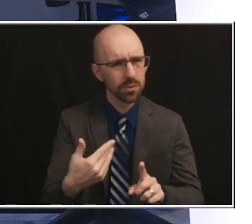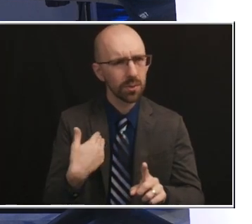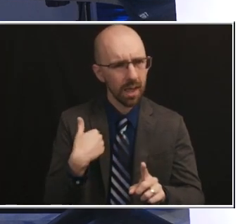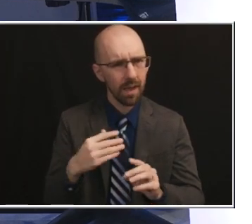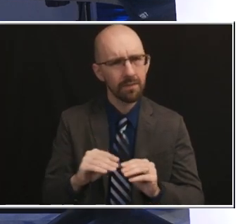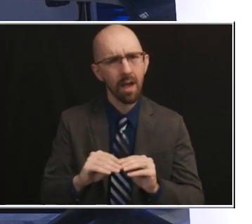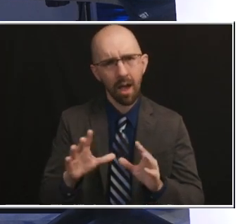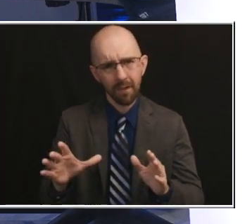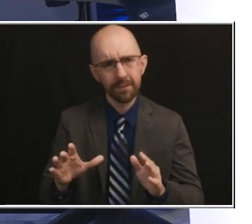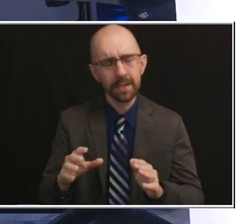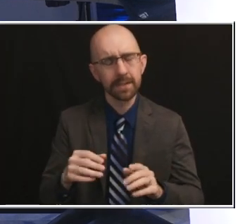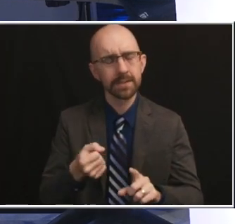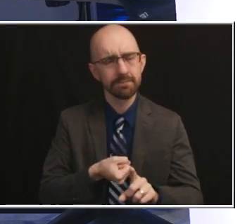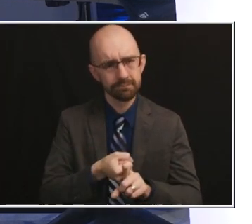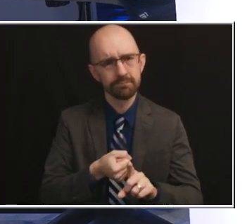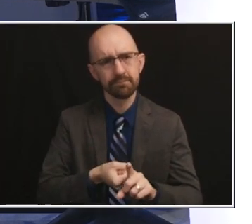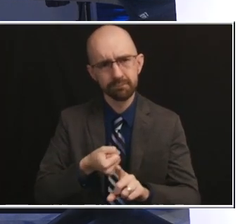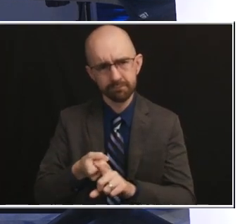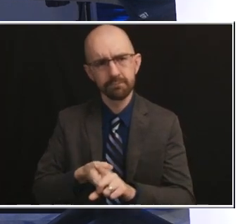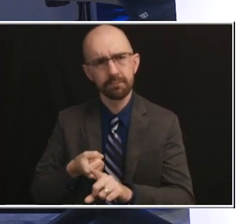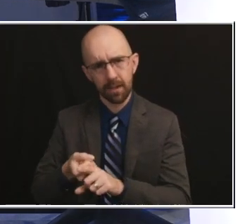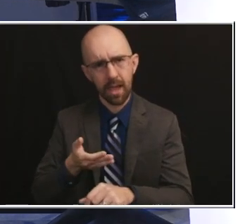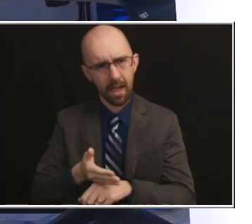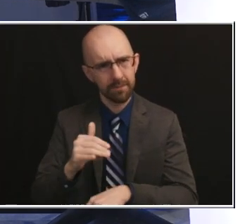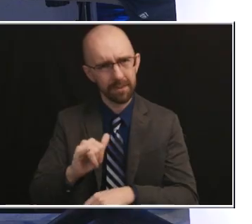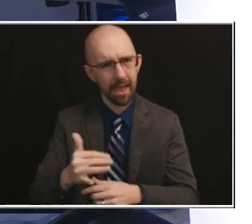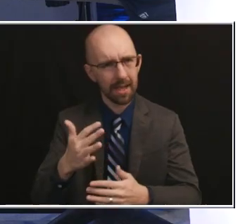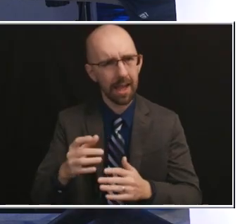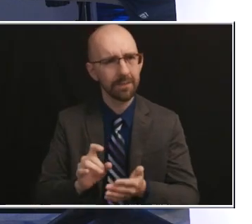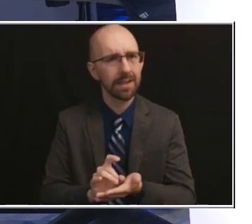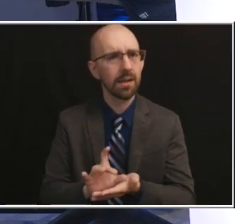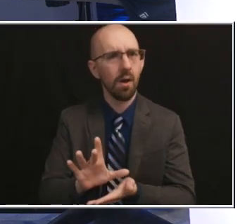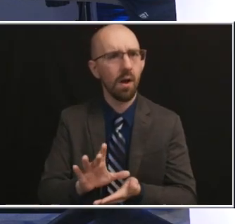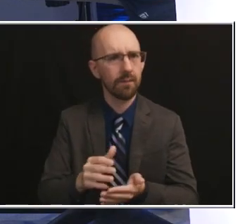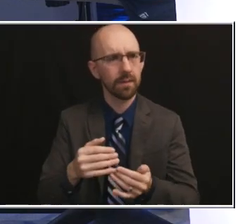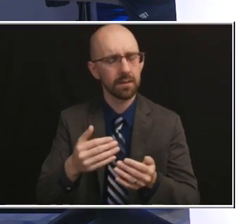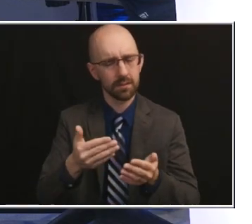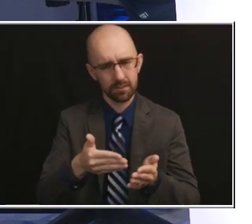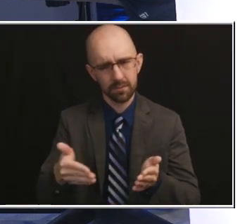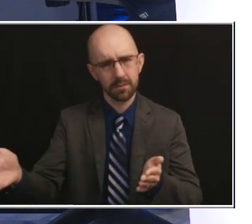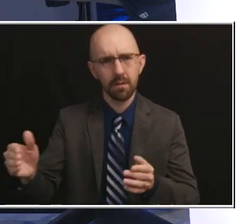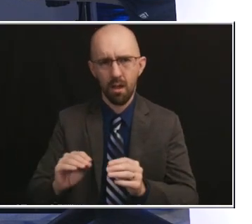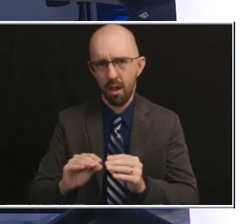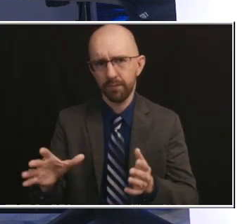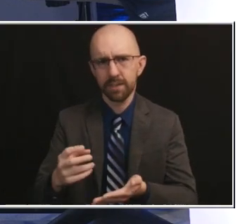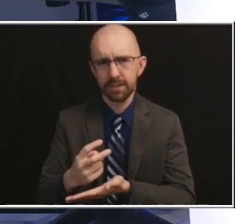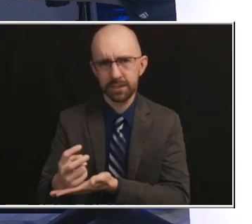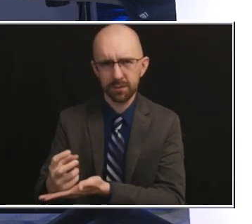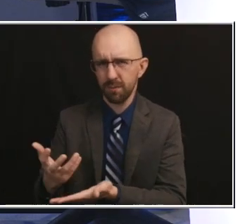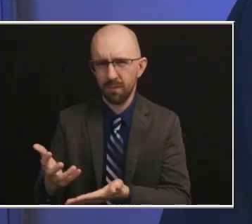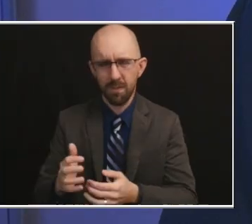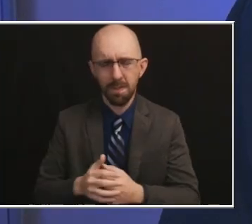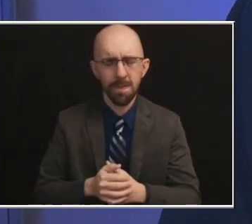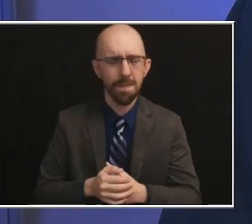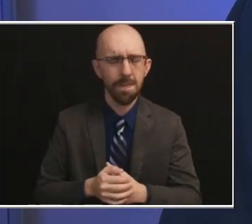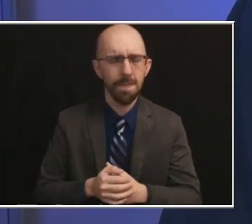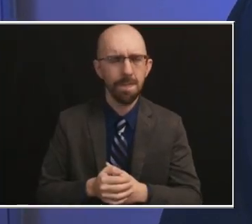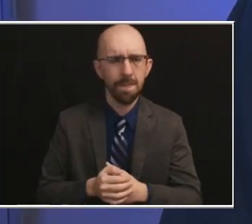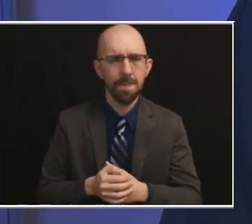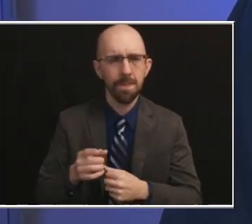after that kept happening? So did that kind of kick off a string of very obvious seizures? It kicked